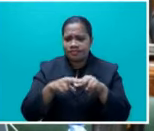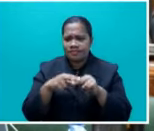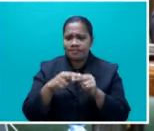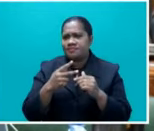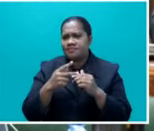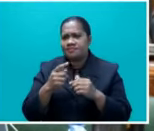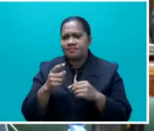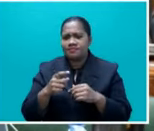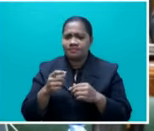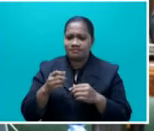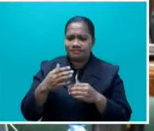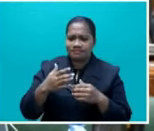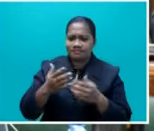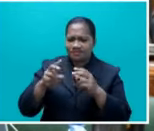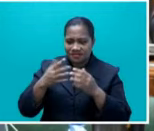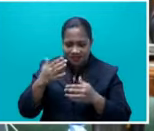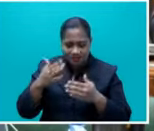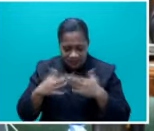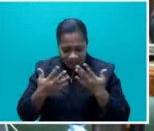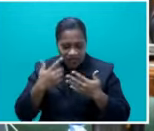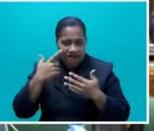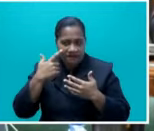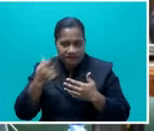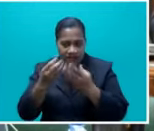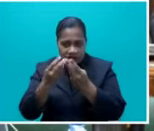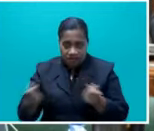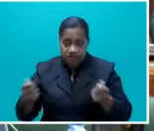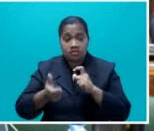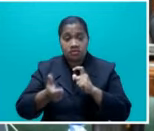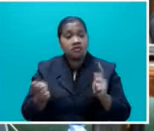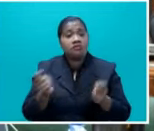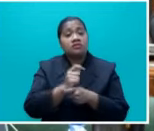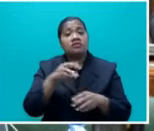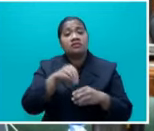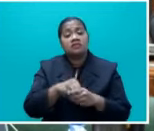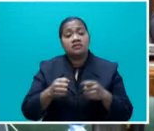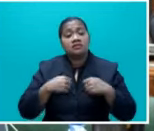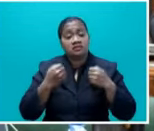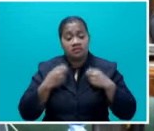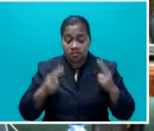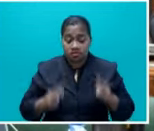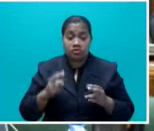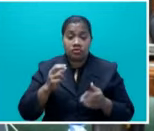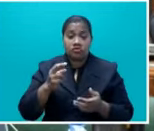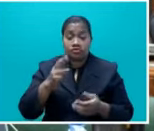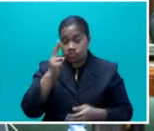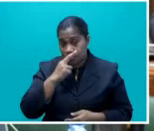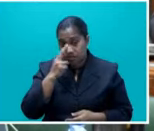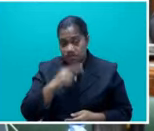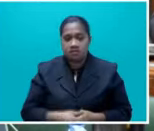solutions. I assumed that since climate change involves the survival of the human race, the super thought leaders will